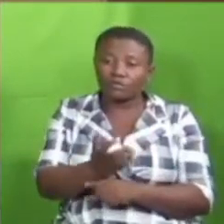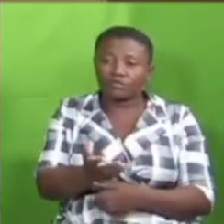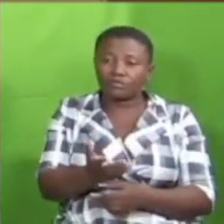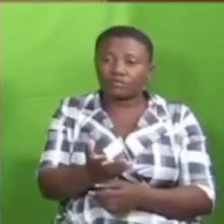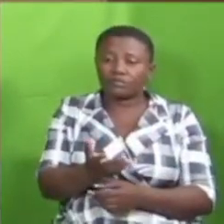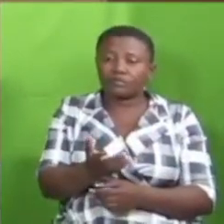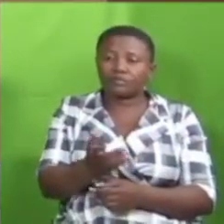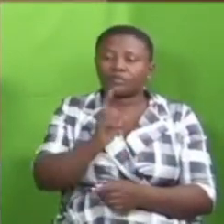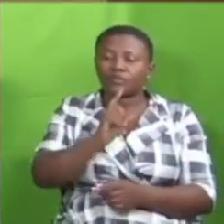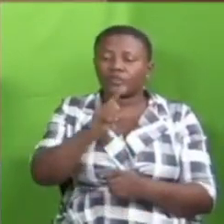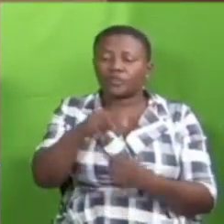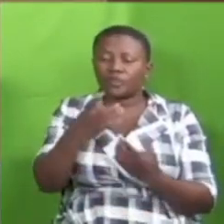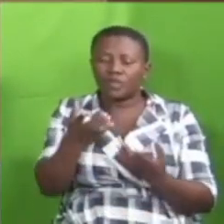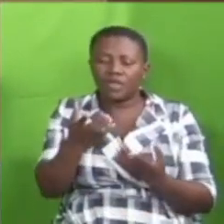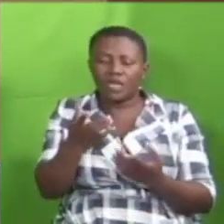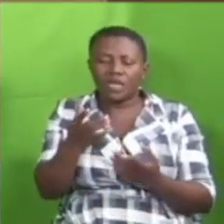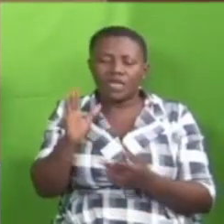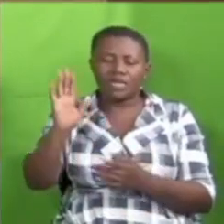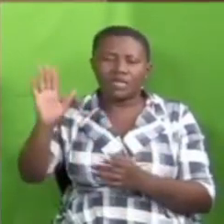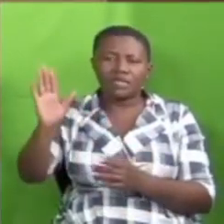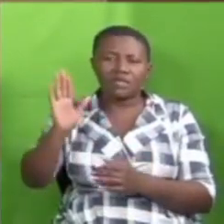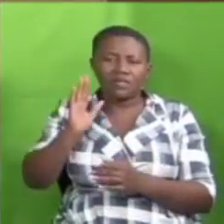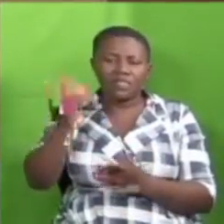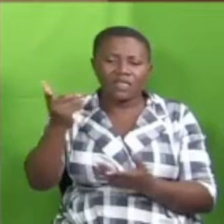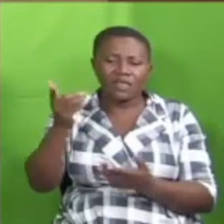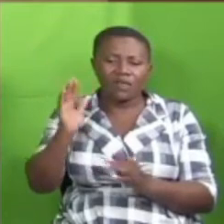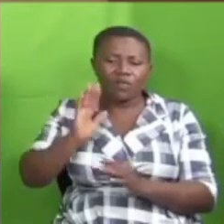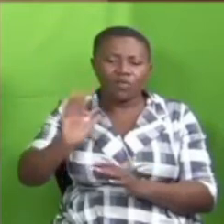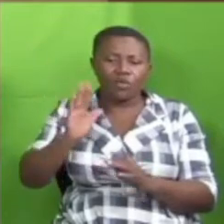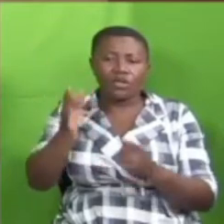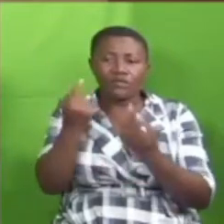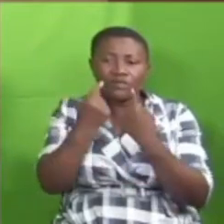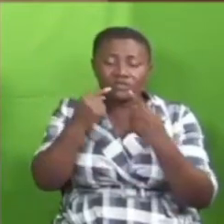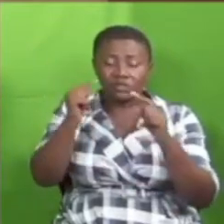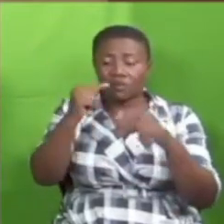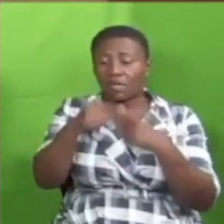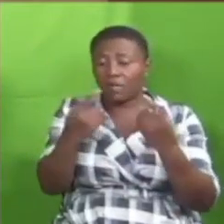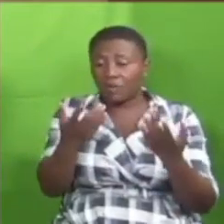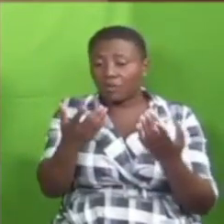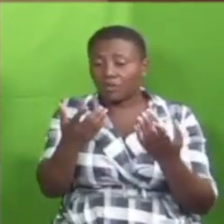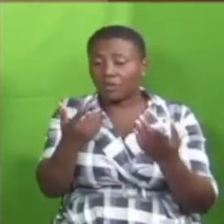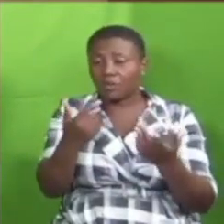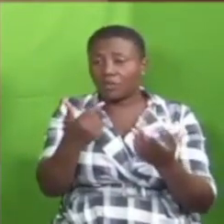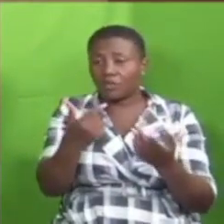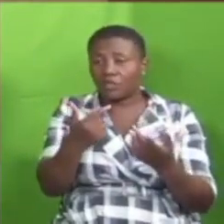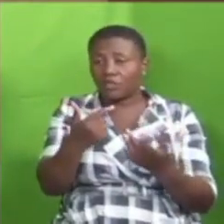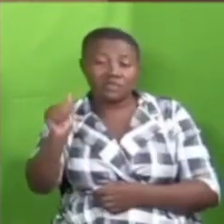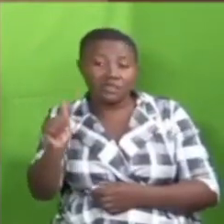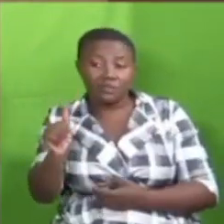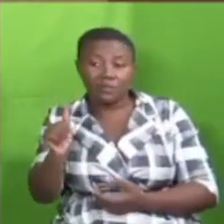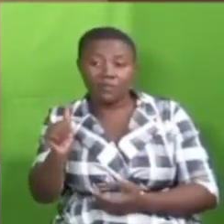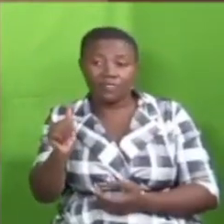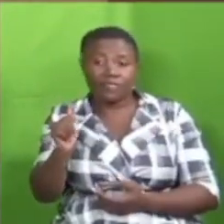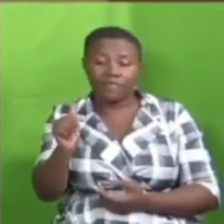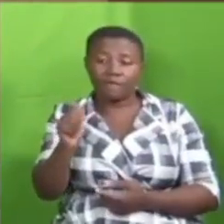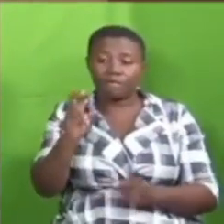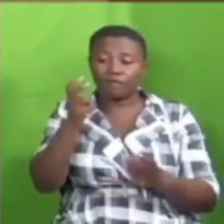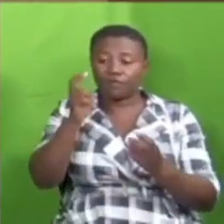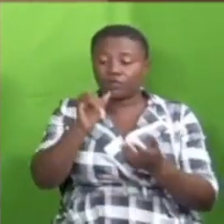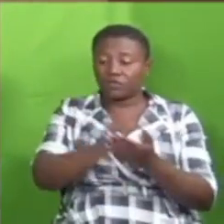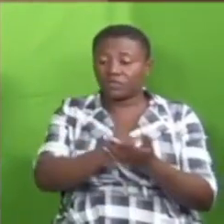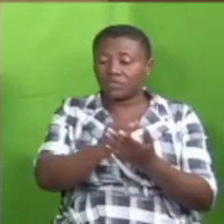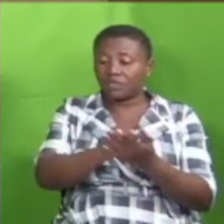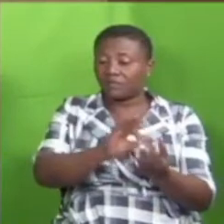thorough statement he made here on the Ghana Standard Authority and the issues that really haunted the Ghana